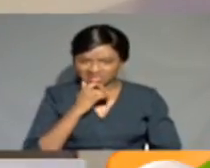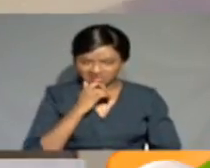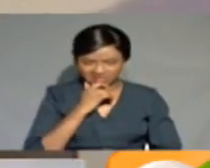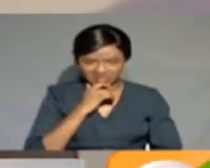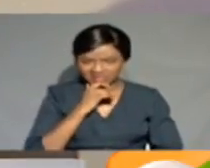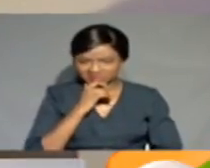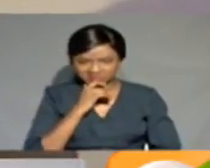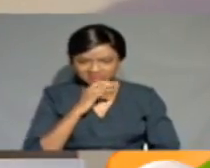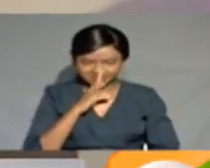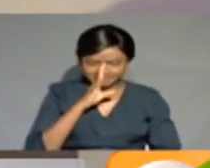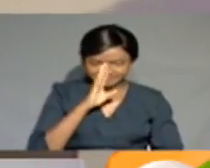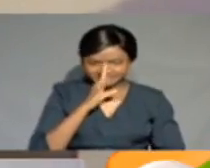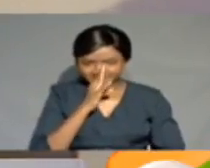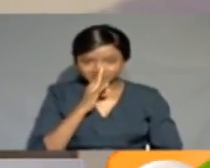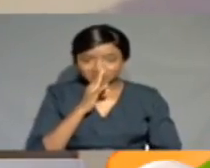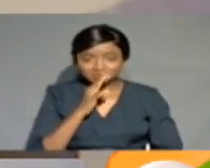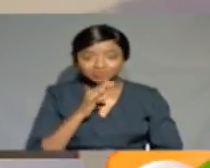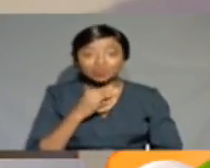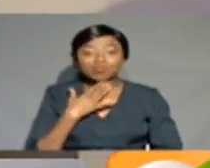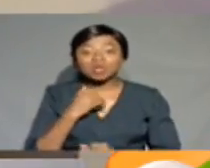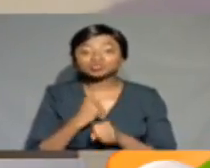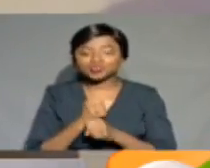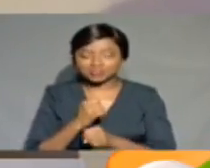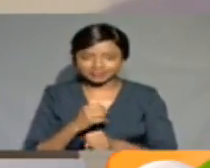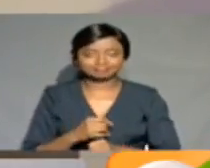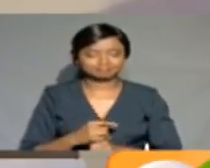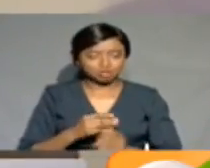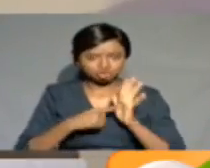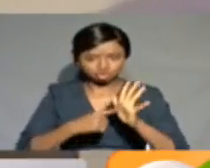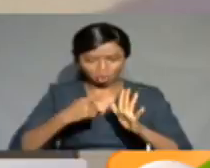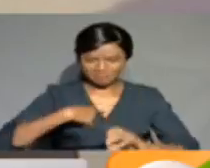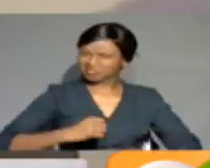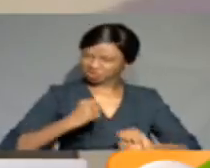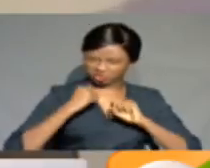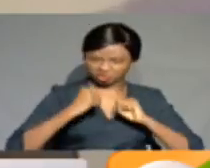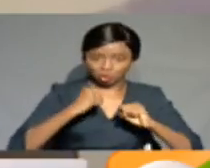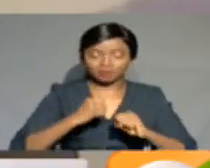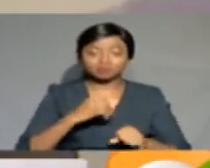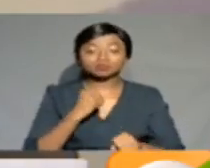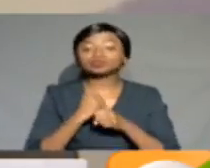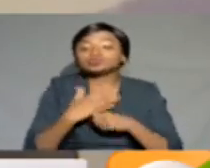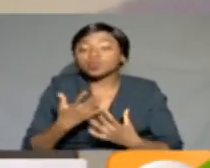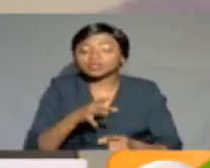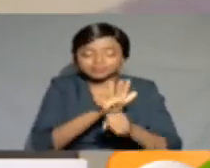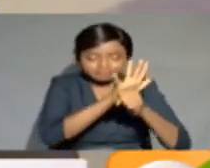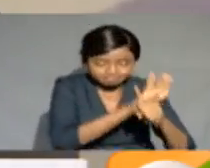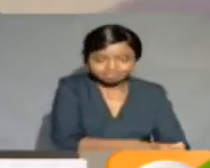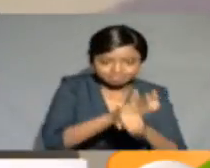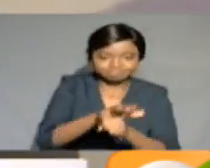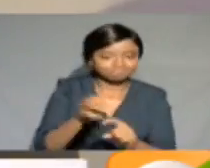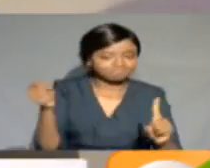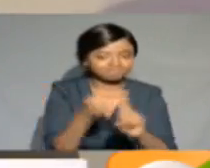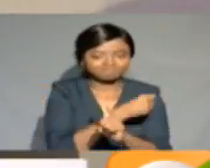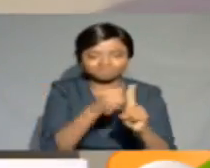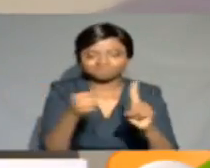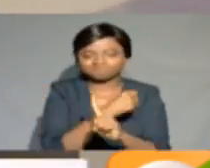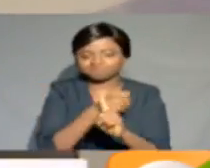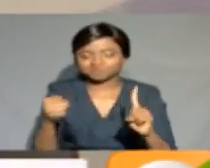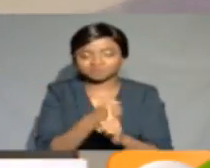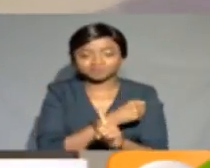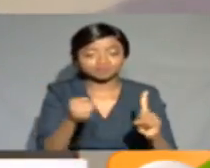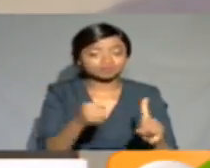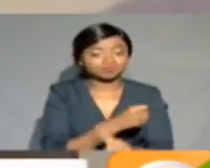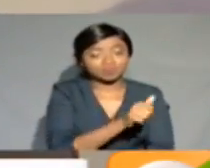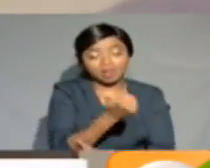to others so that they don't look weak, they would want to bully other people. And so there are